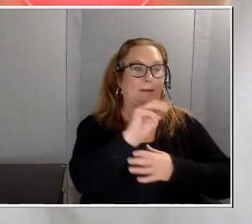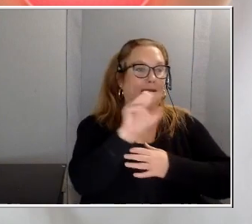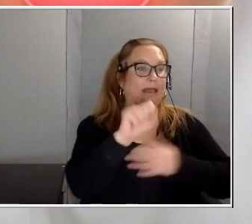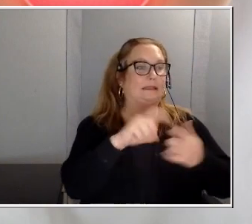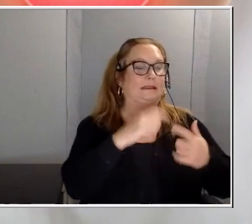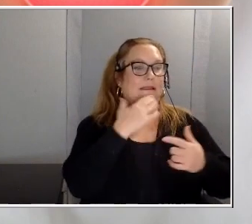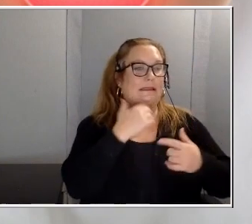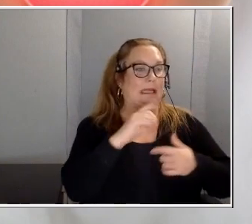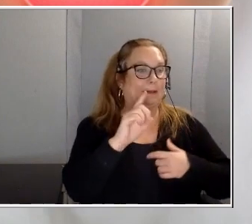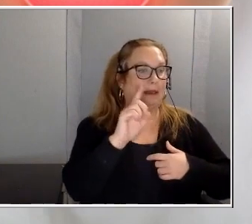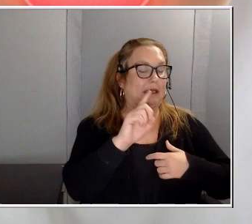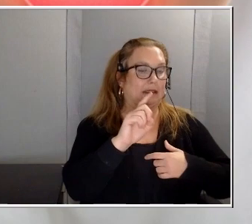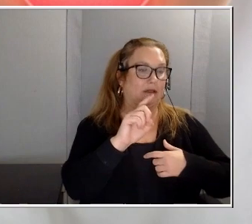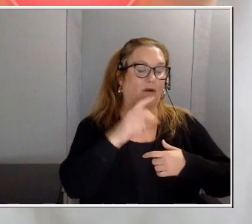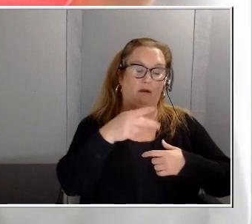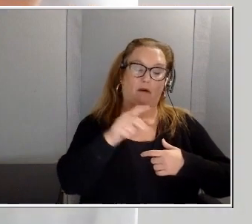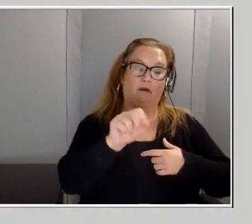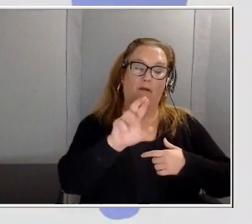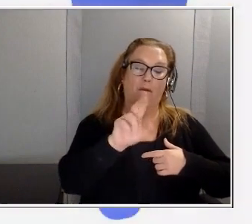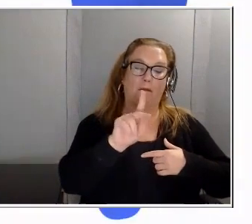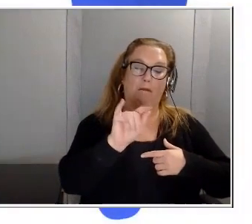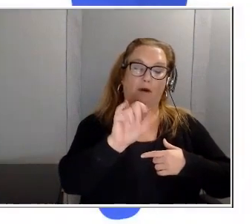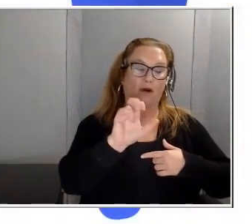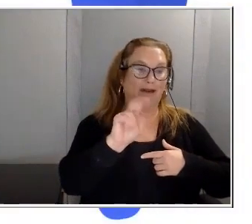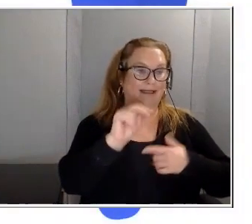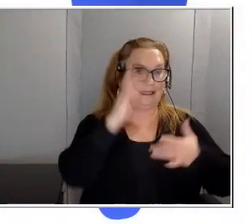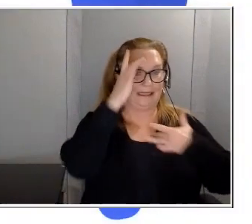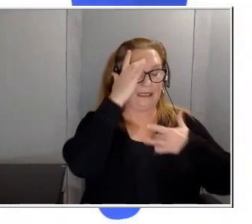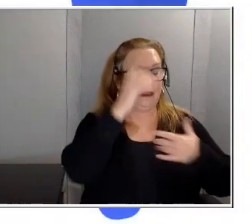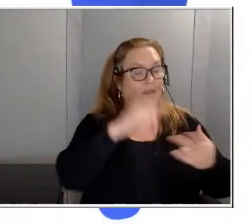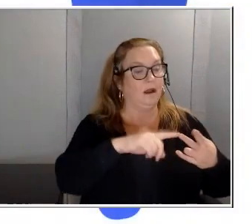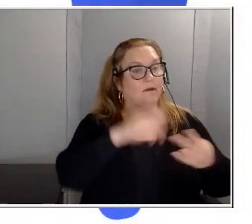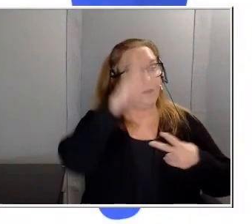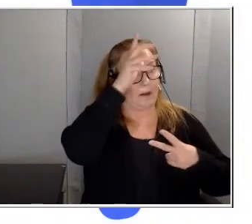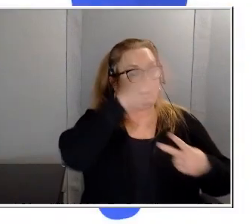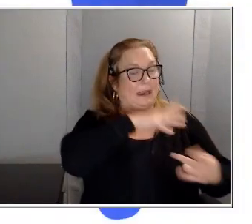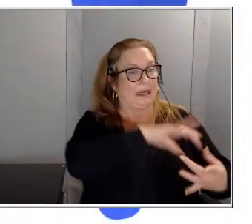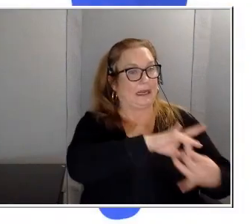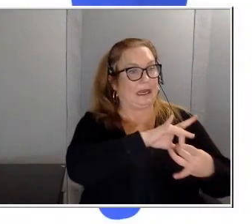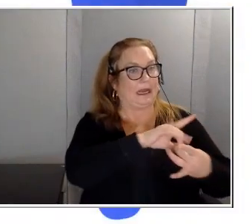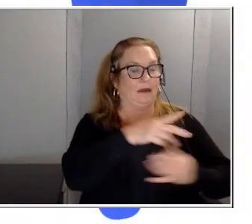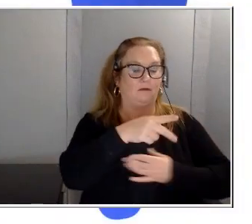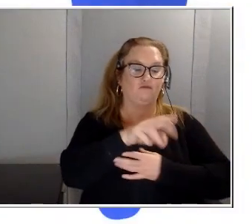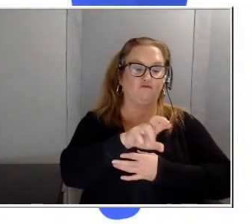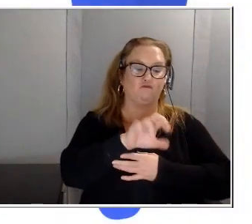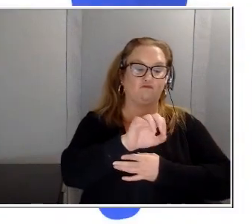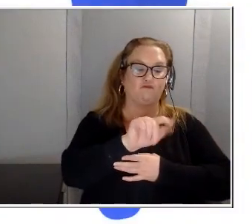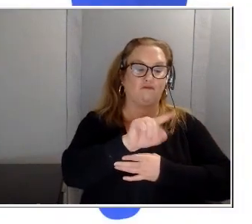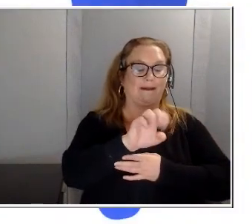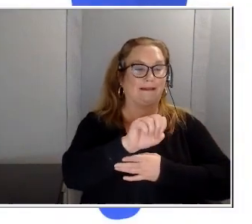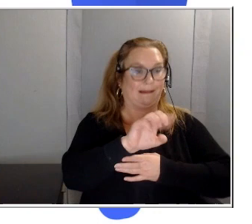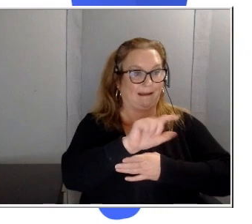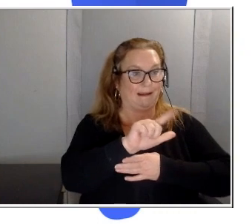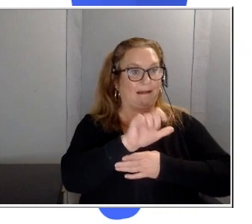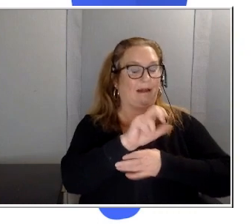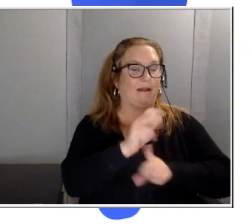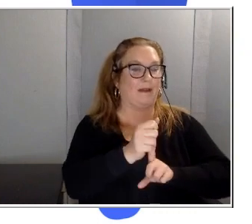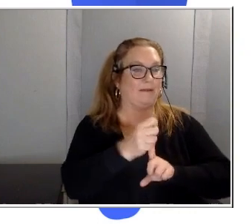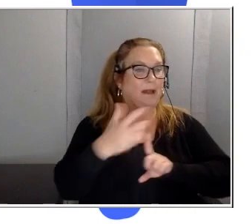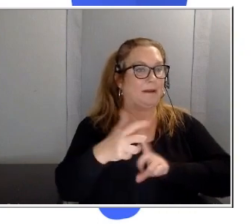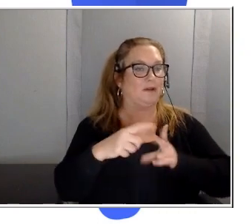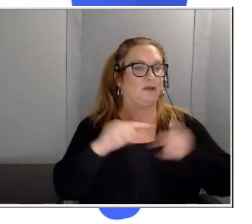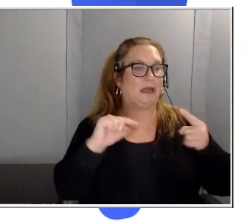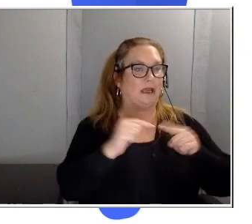diabetes, or even Parkinson's disease. For men, problems are linked to the prostate gland, often caused by inflammation, injury,